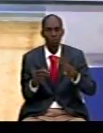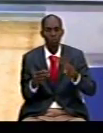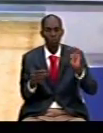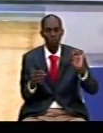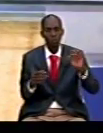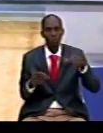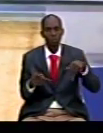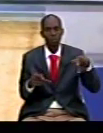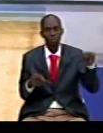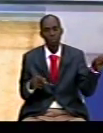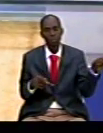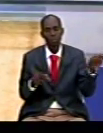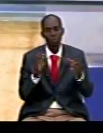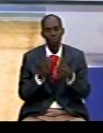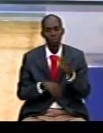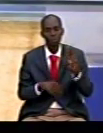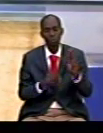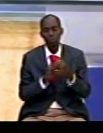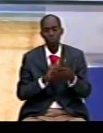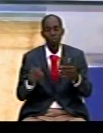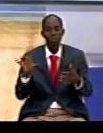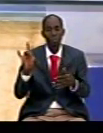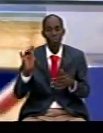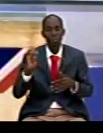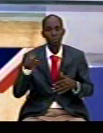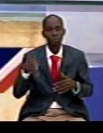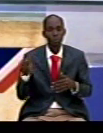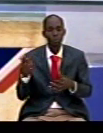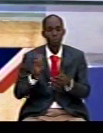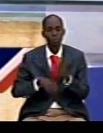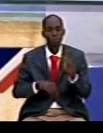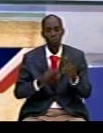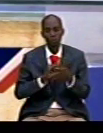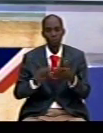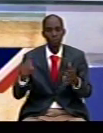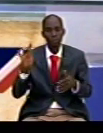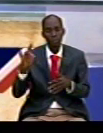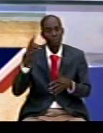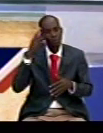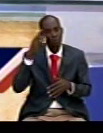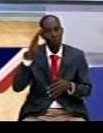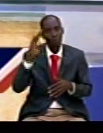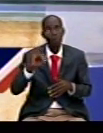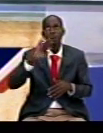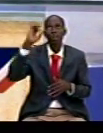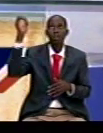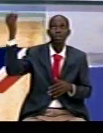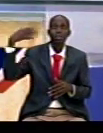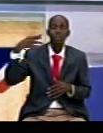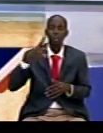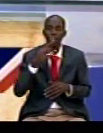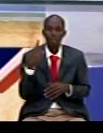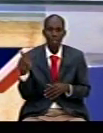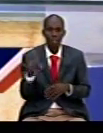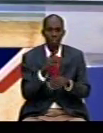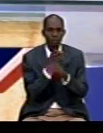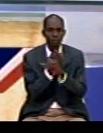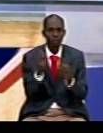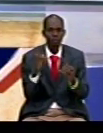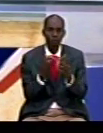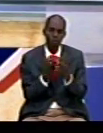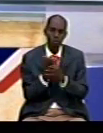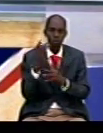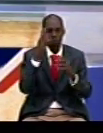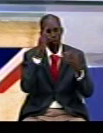verse 8. Ephesians chapter 2, verse 8. For by grace are you saved